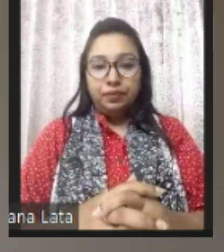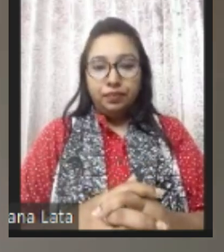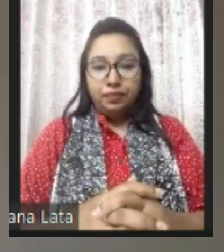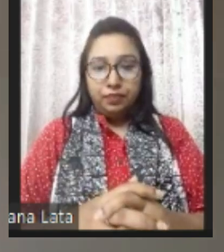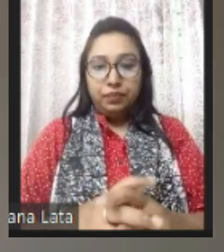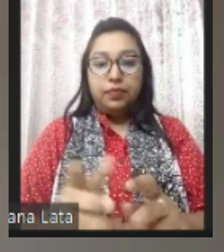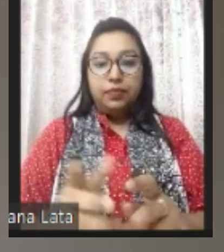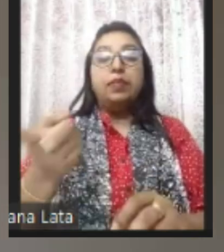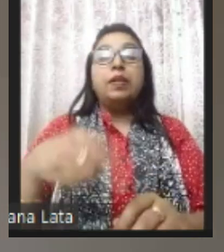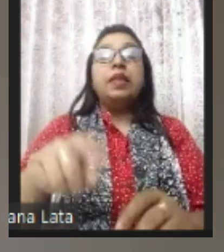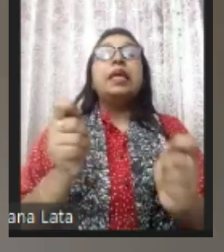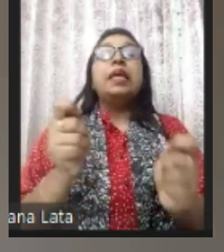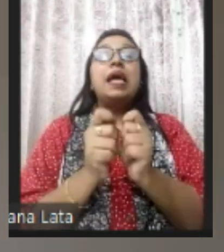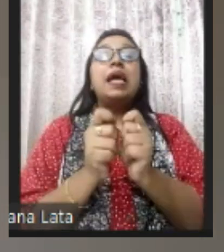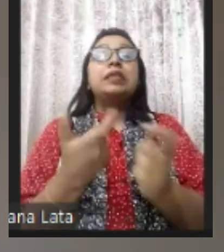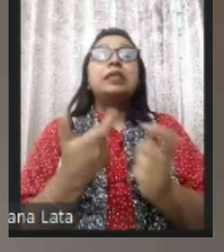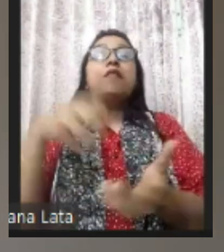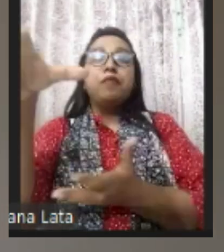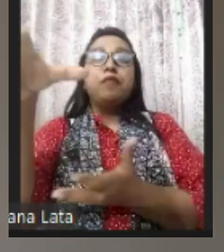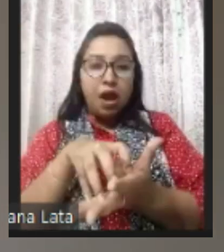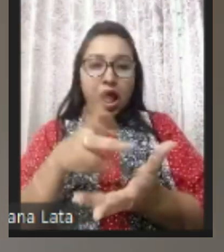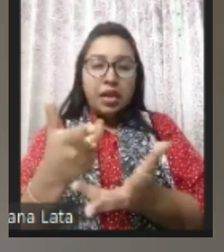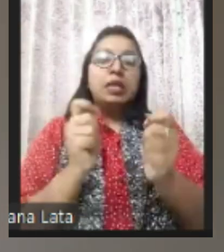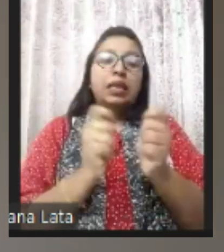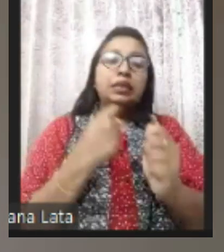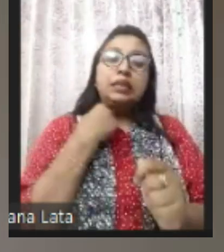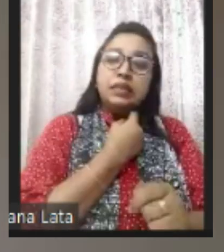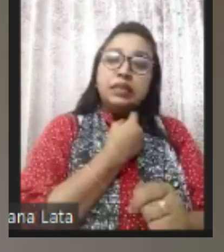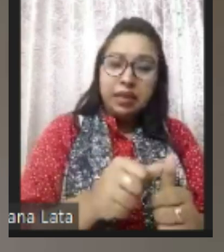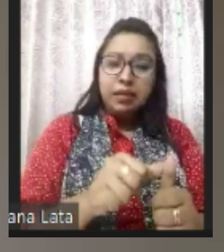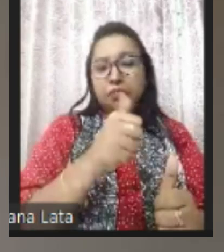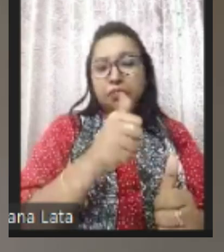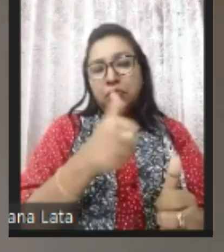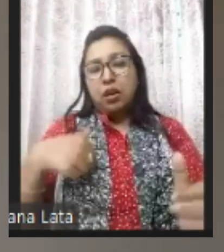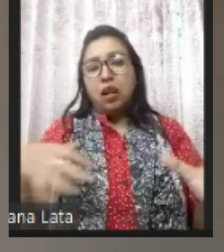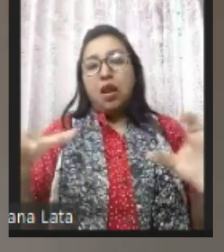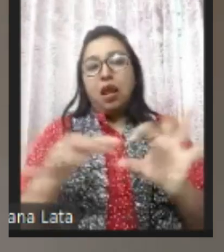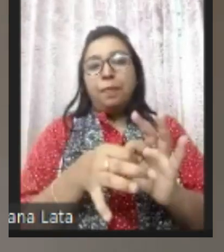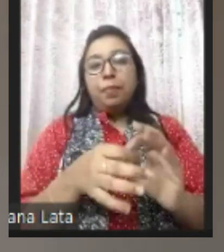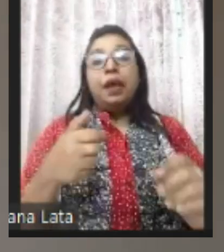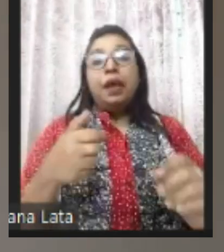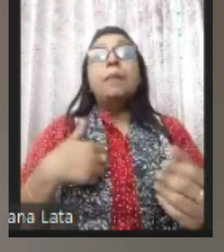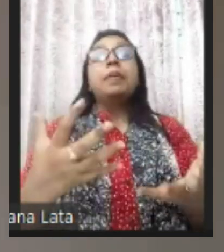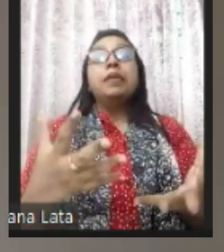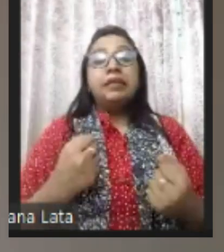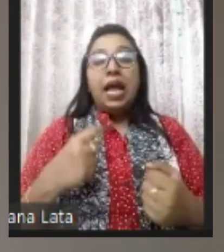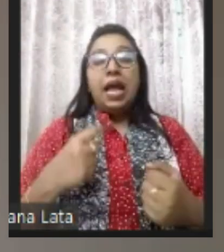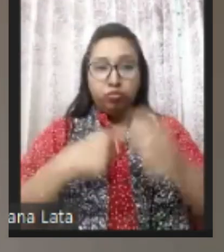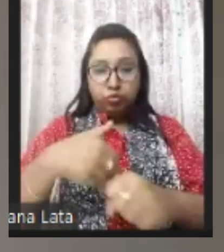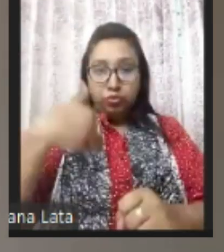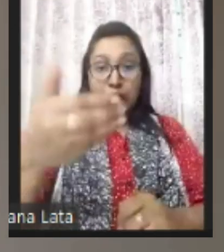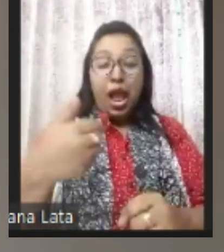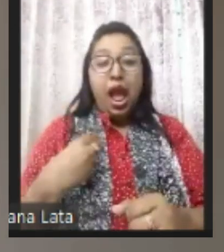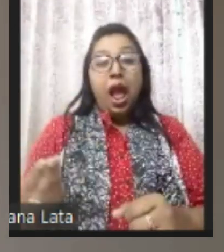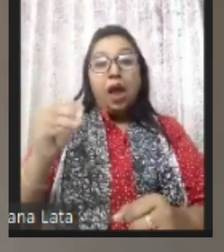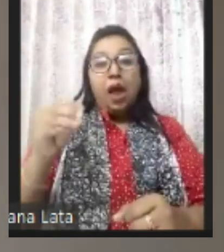funding, we wish to have more workshops in the region. I should state